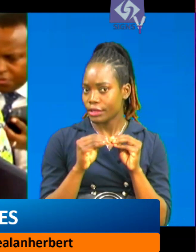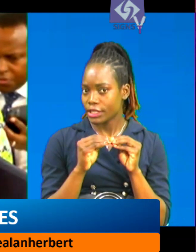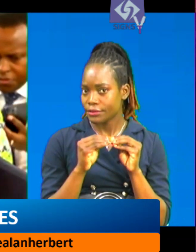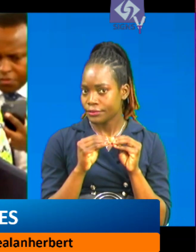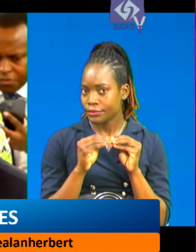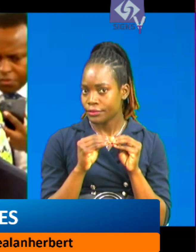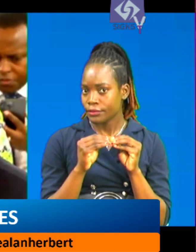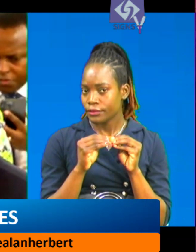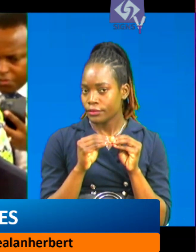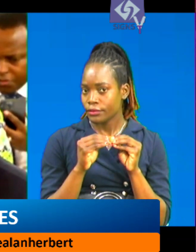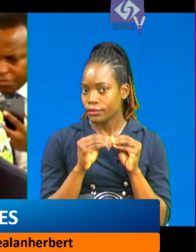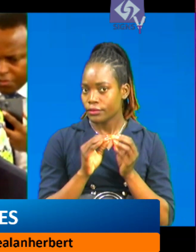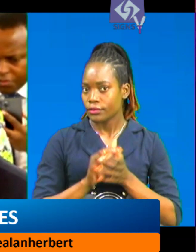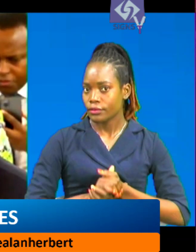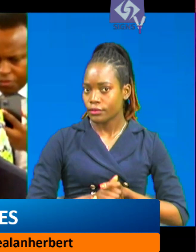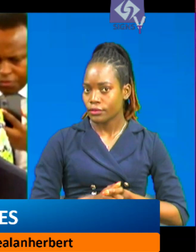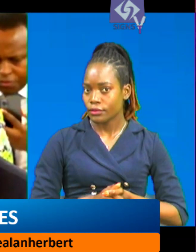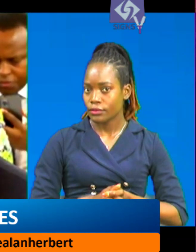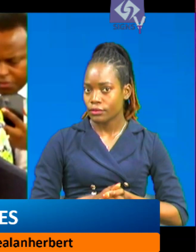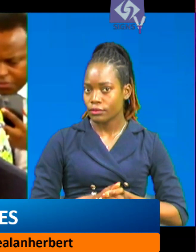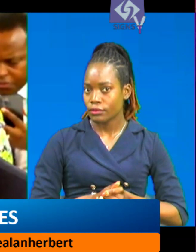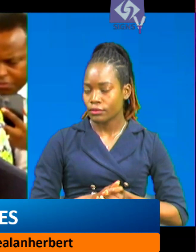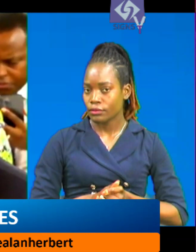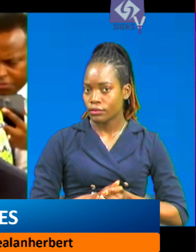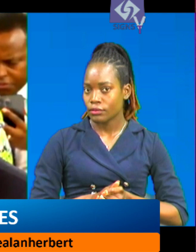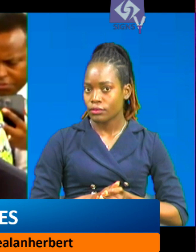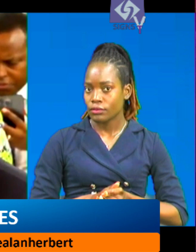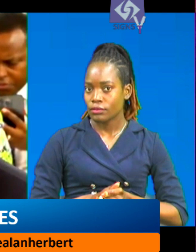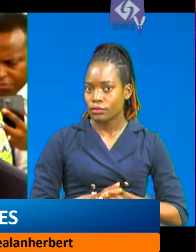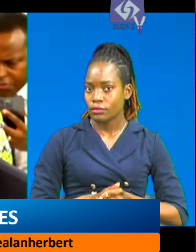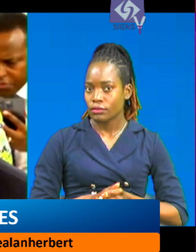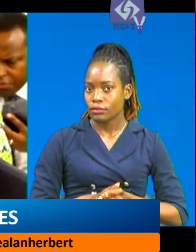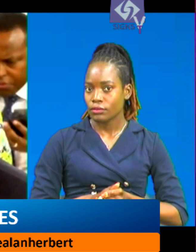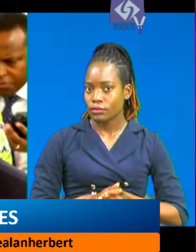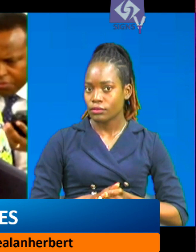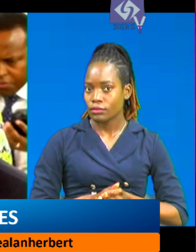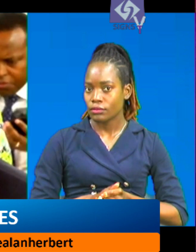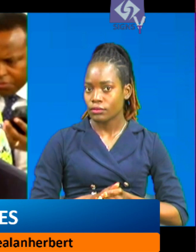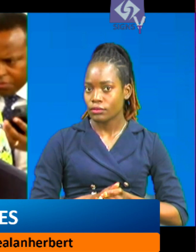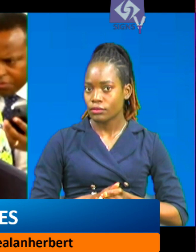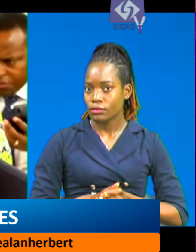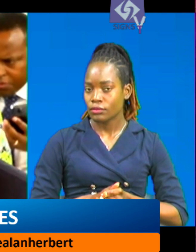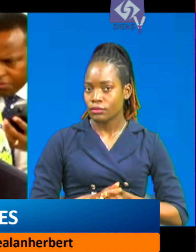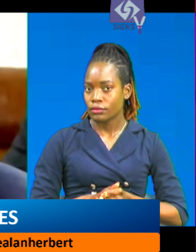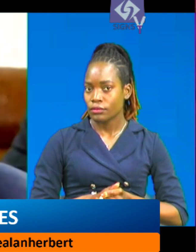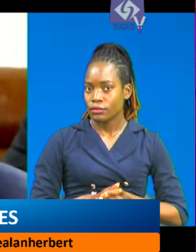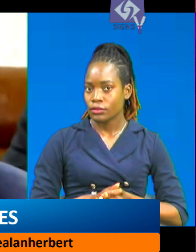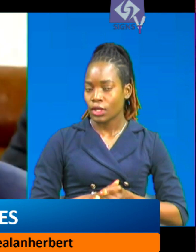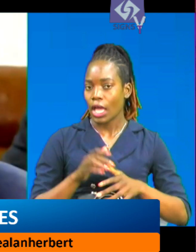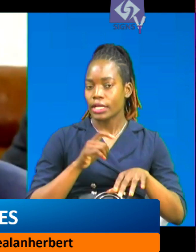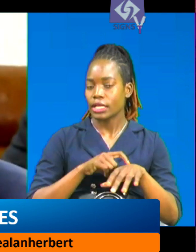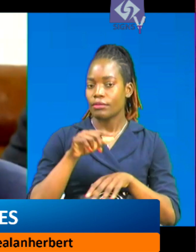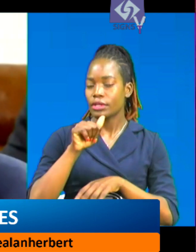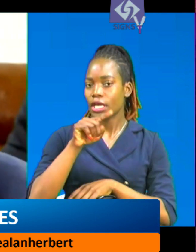article which I expect the Fourth Estate to have read, that if the Hamas-Israeli war